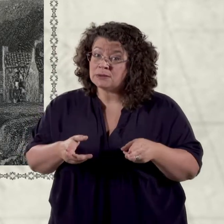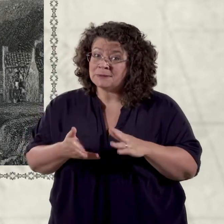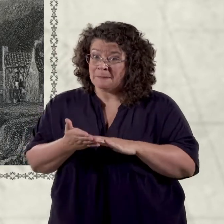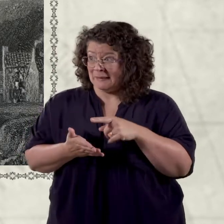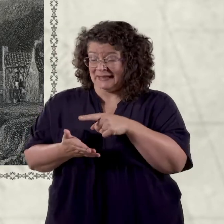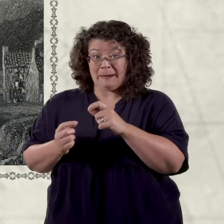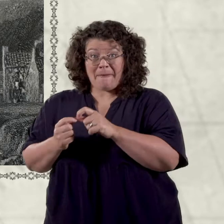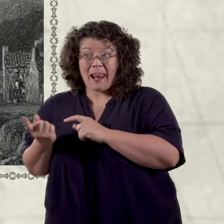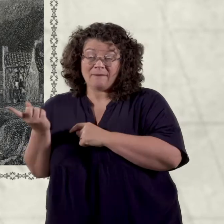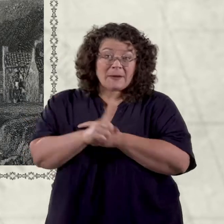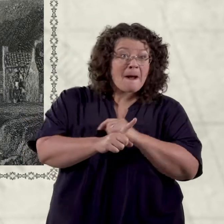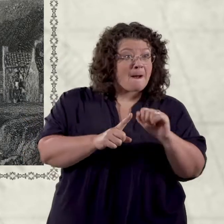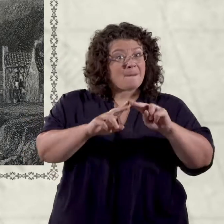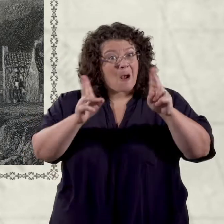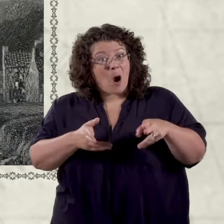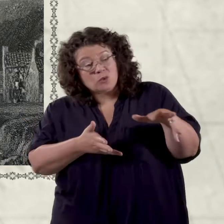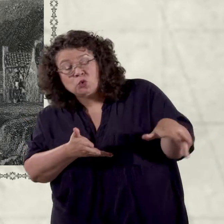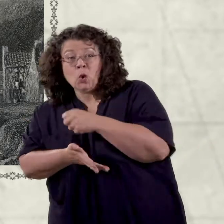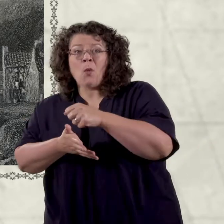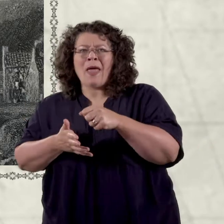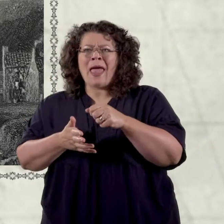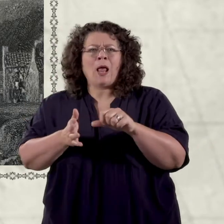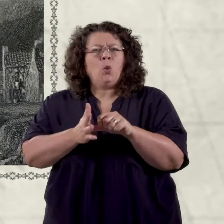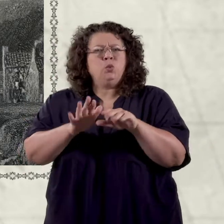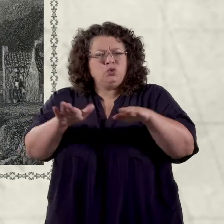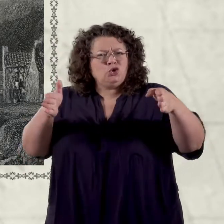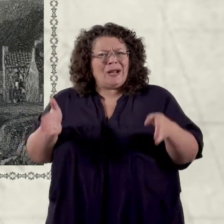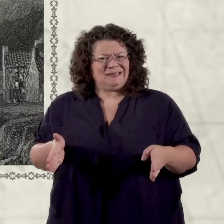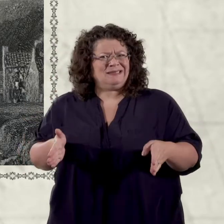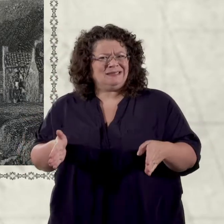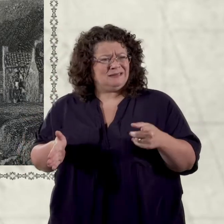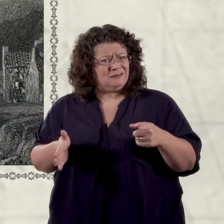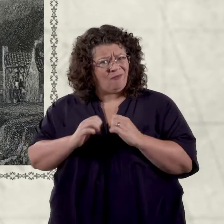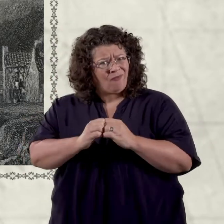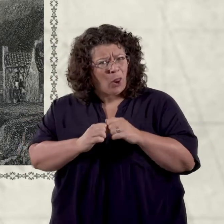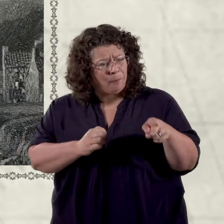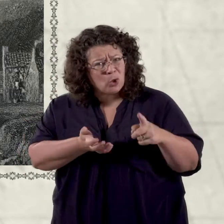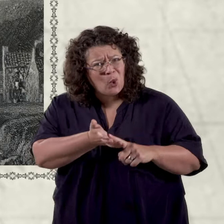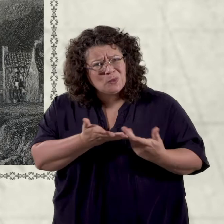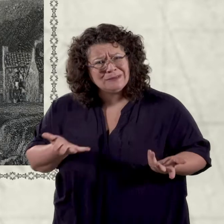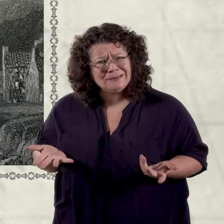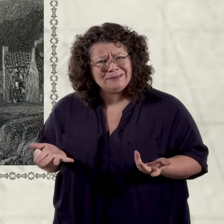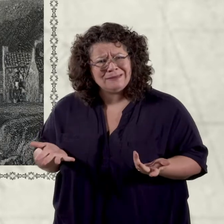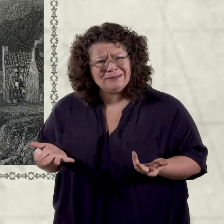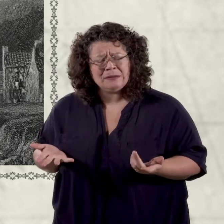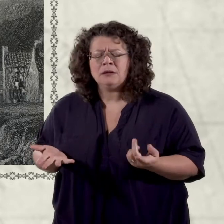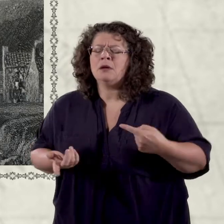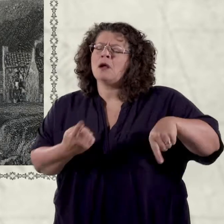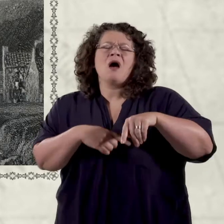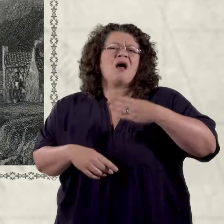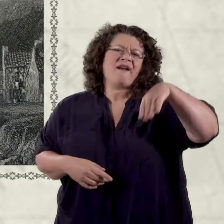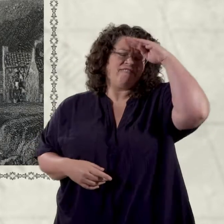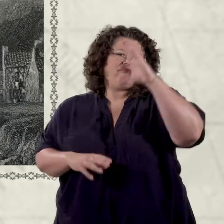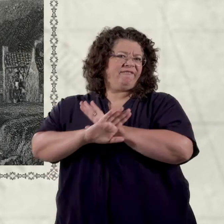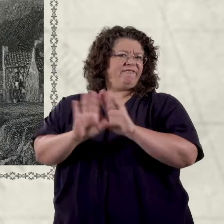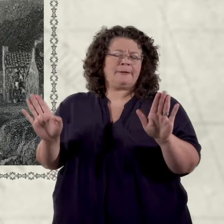away a chest that was very valuable to him. We'd had enough. Things had